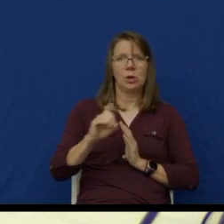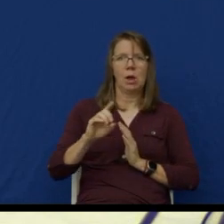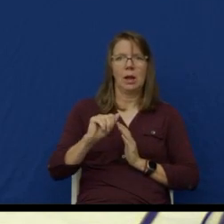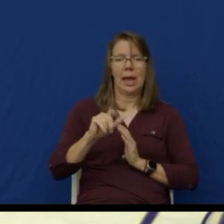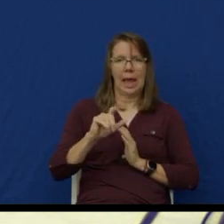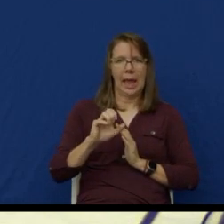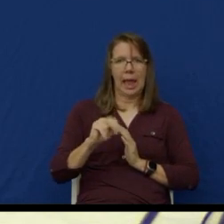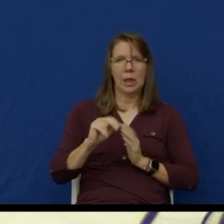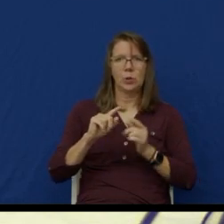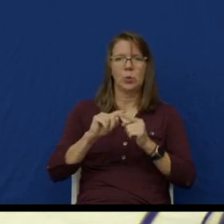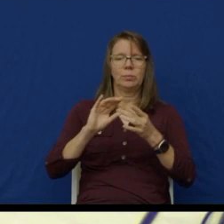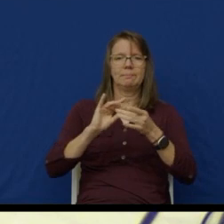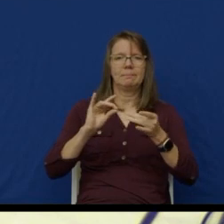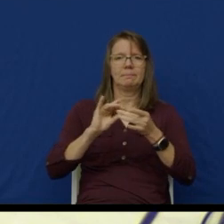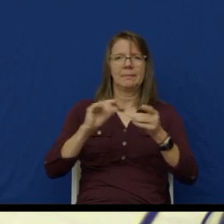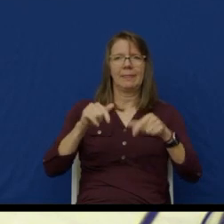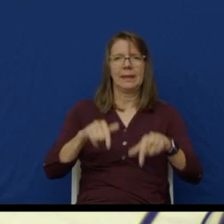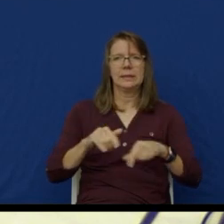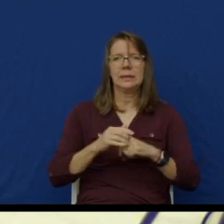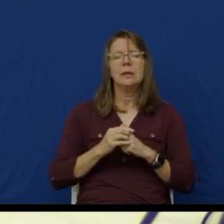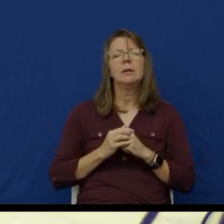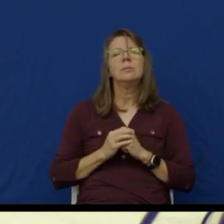item.